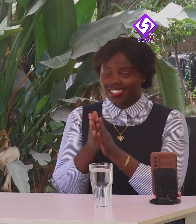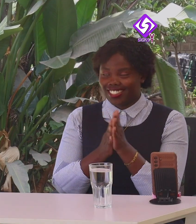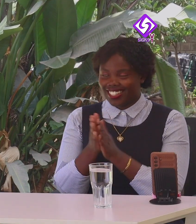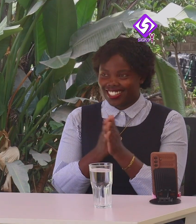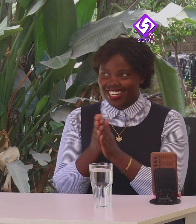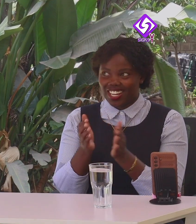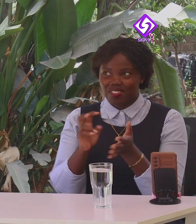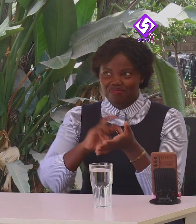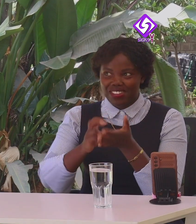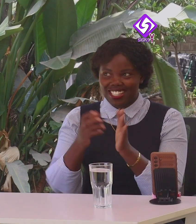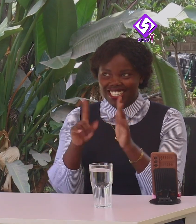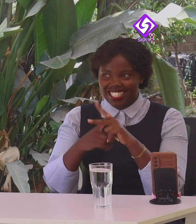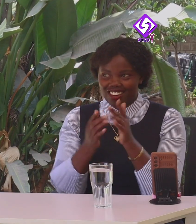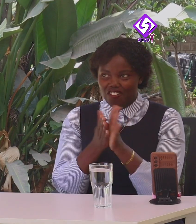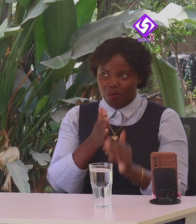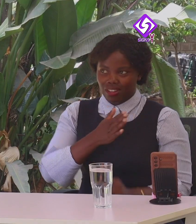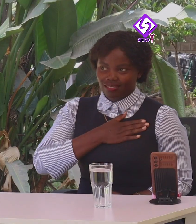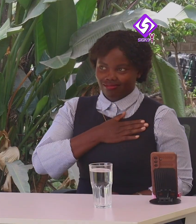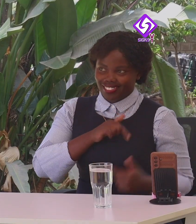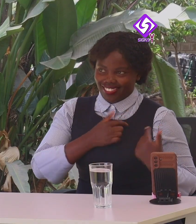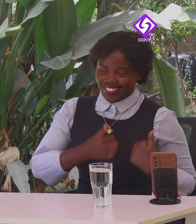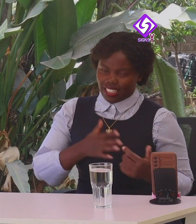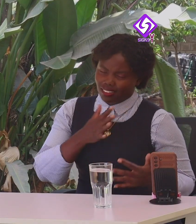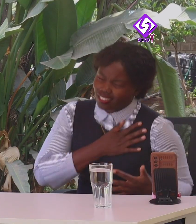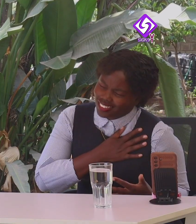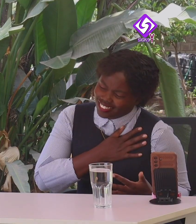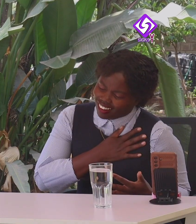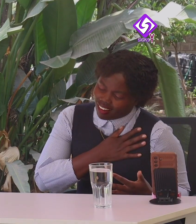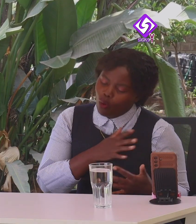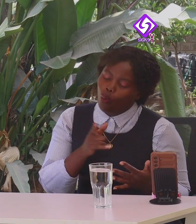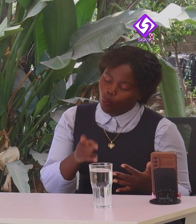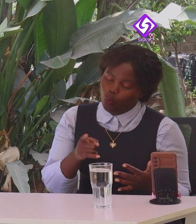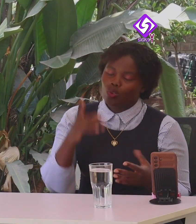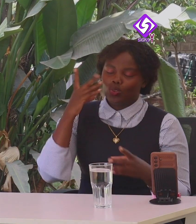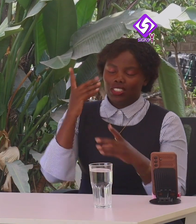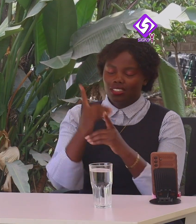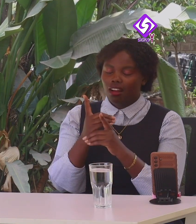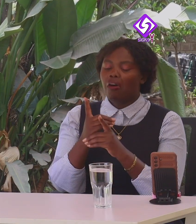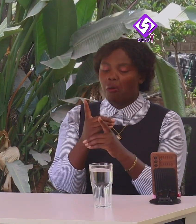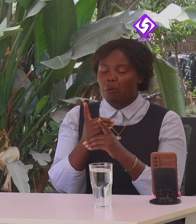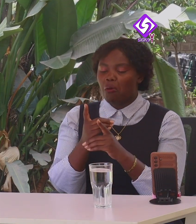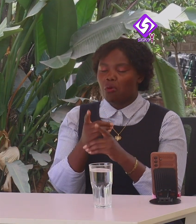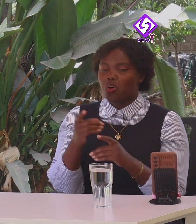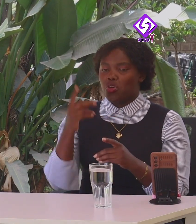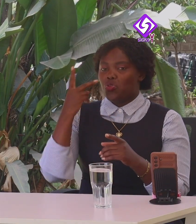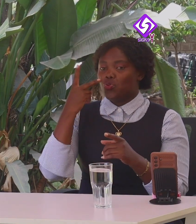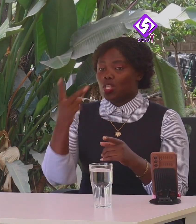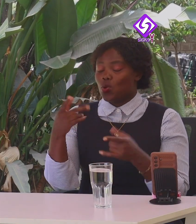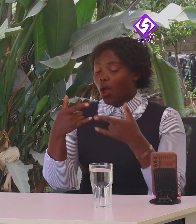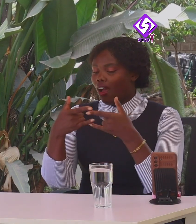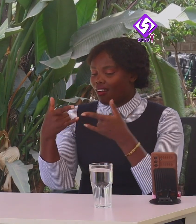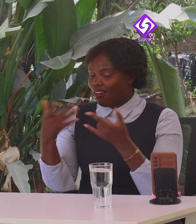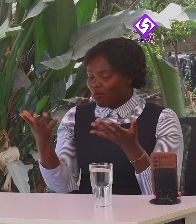That is really interesting. So it started from deep in your heart.